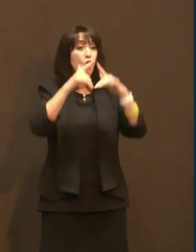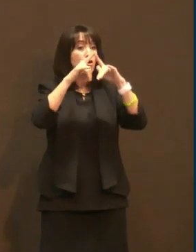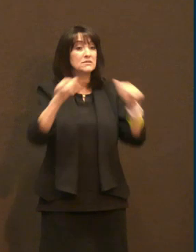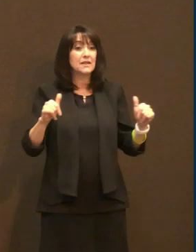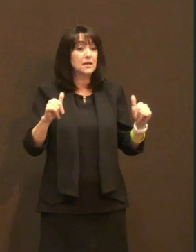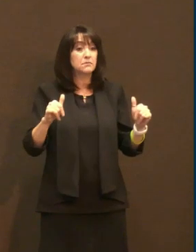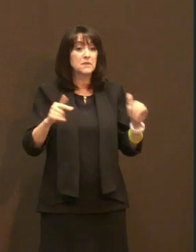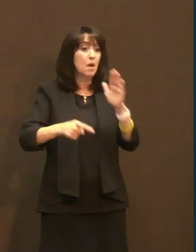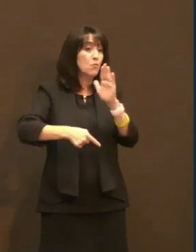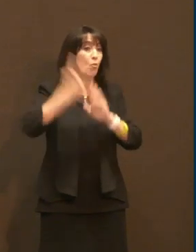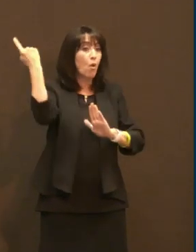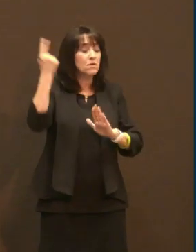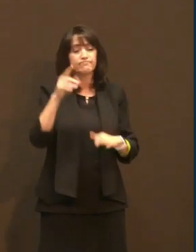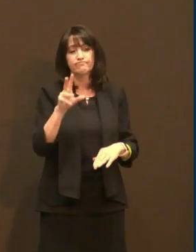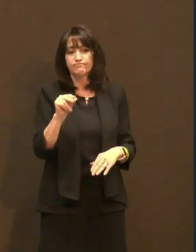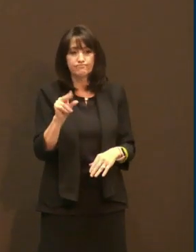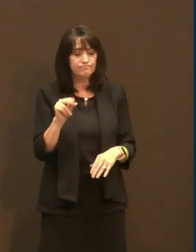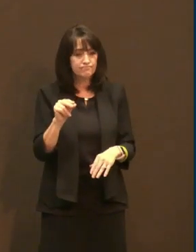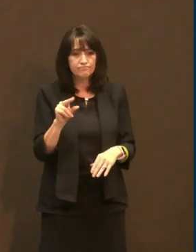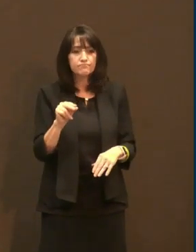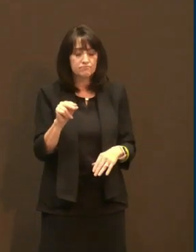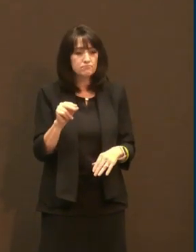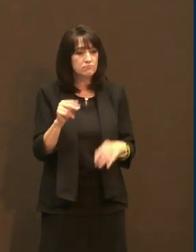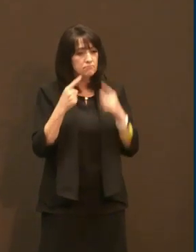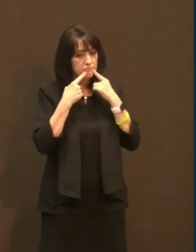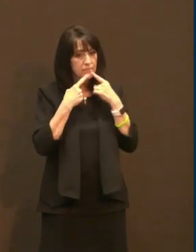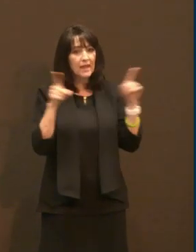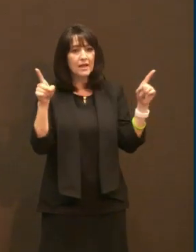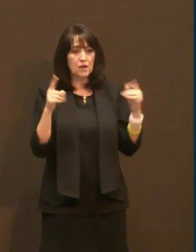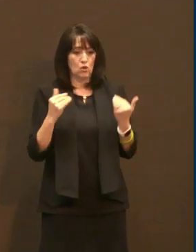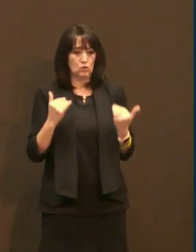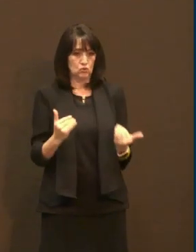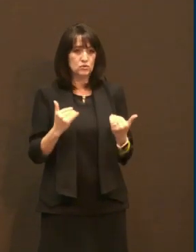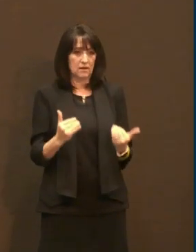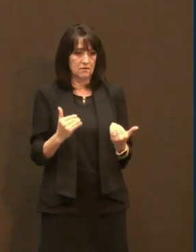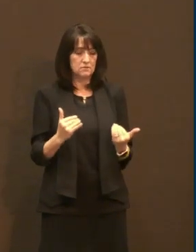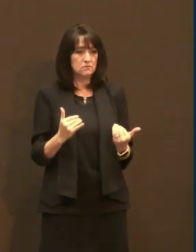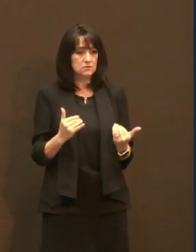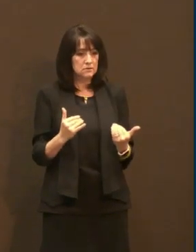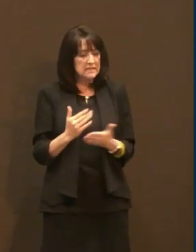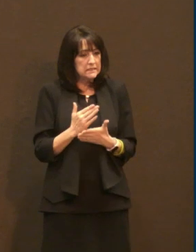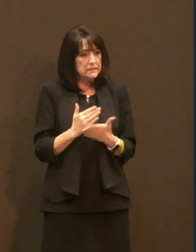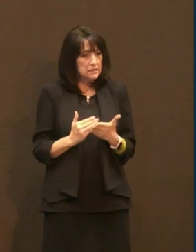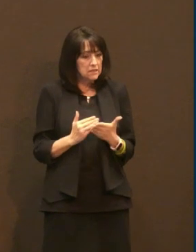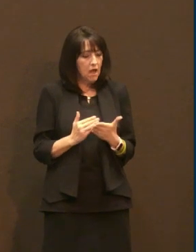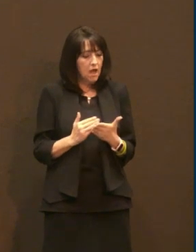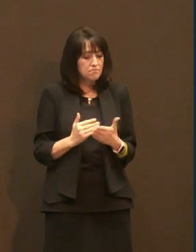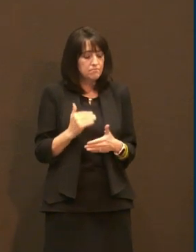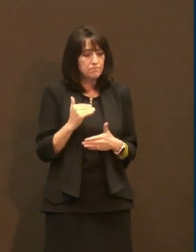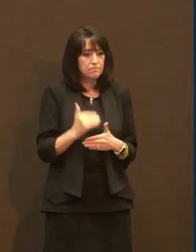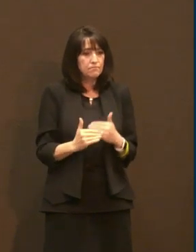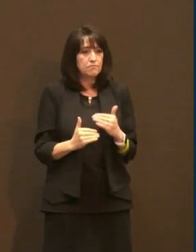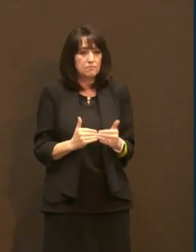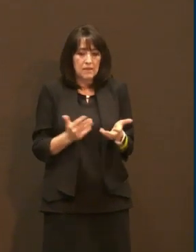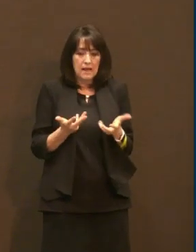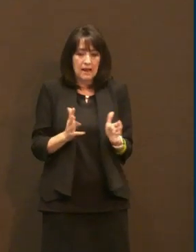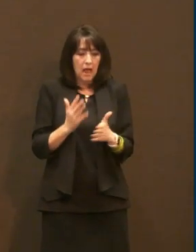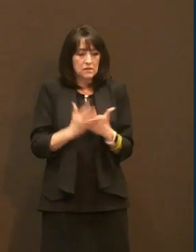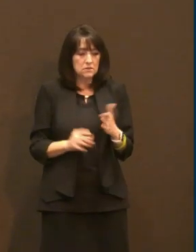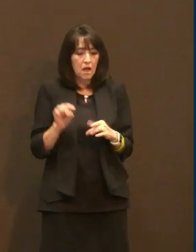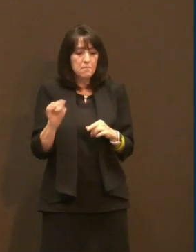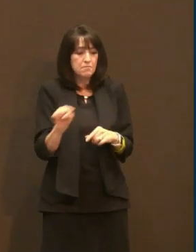We announced today some interim measures to allow certain retail establishments